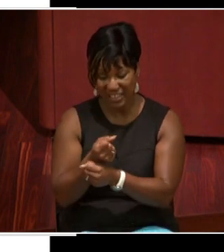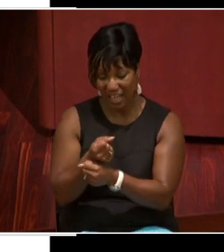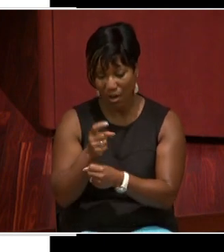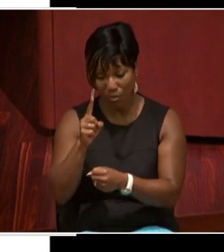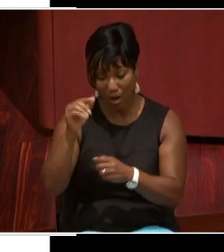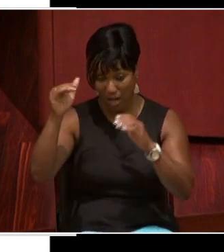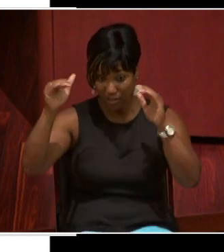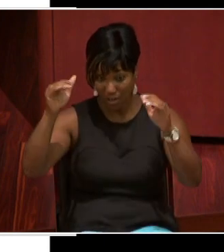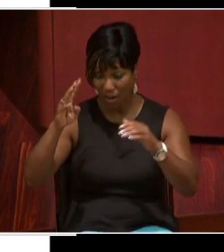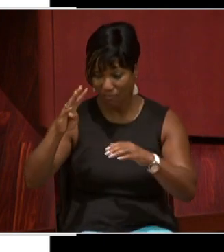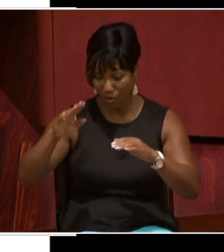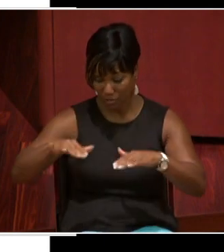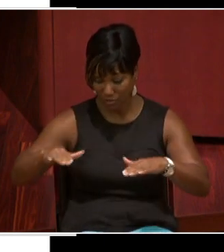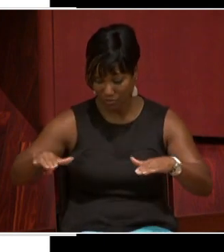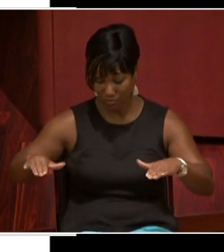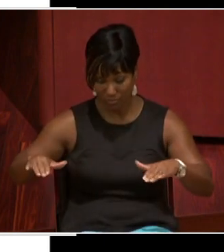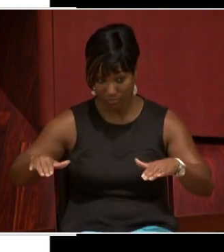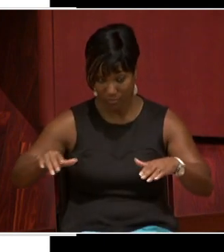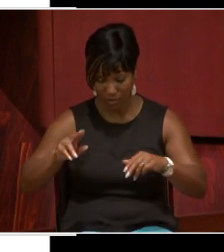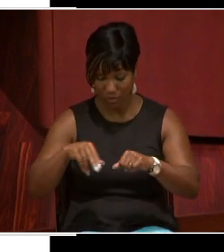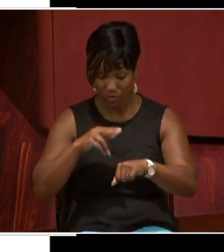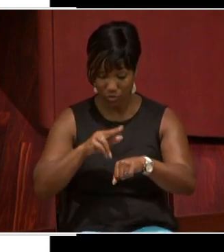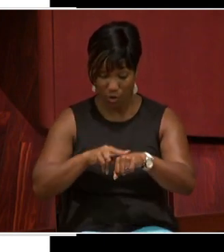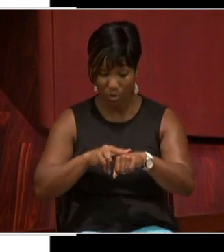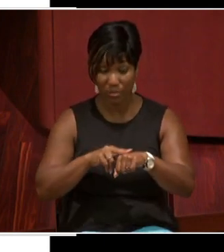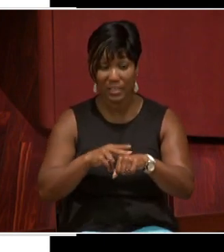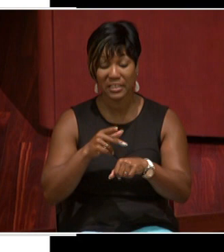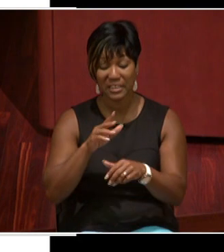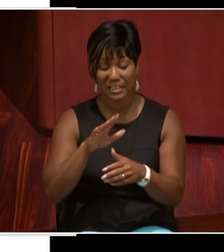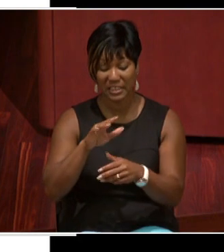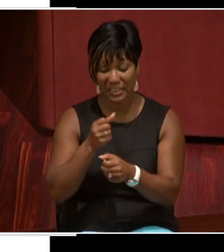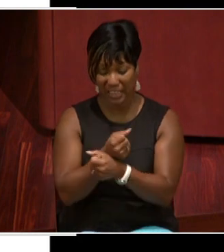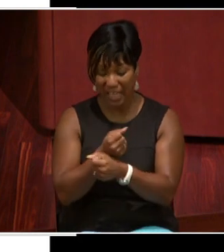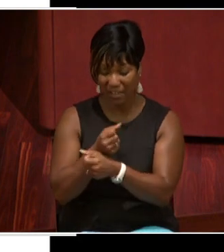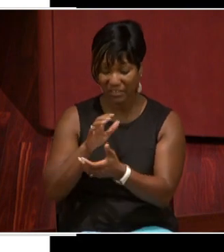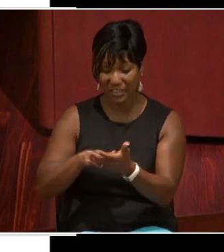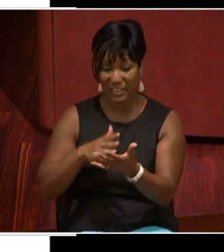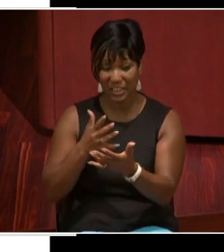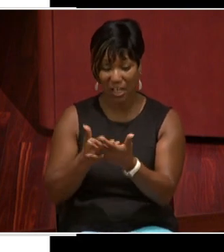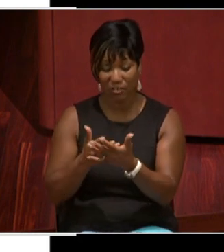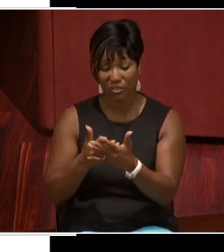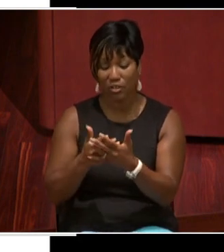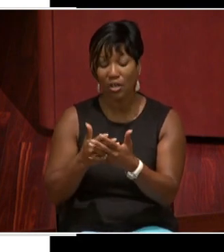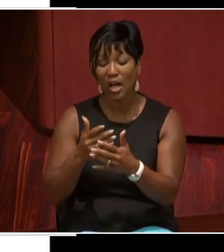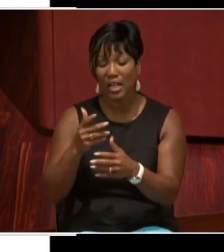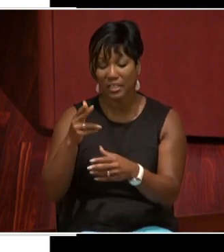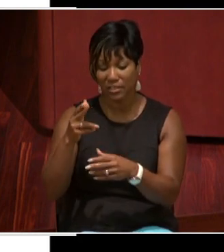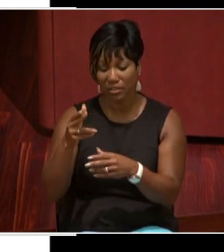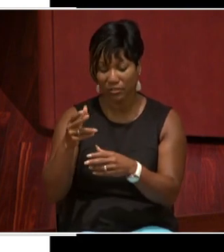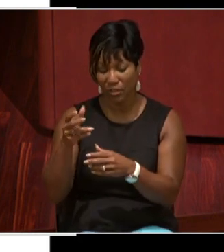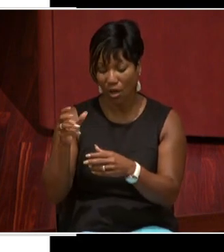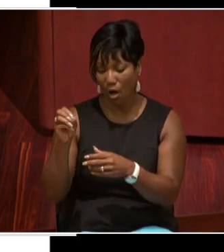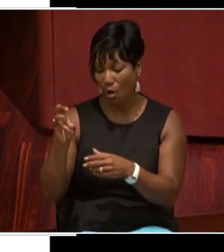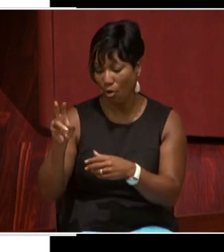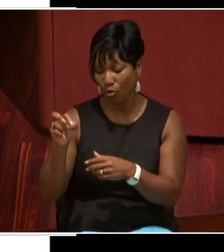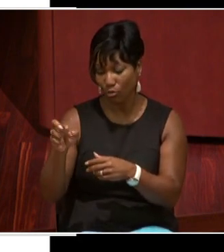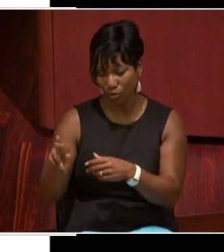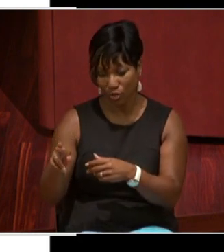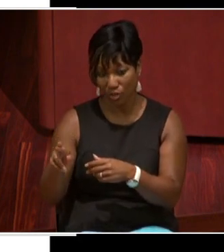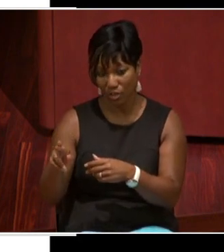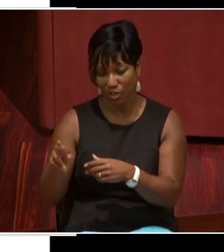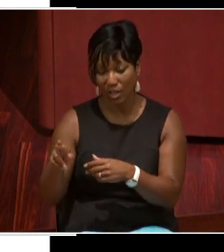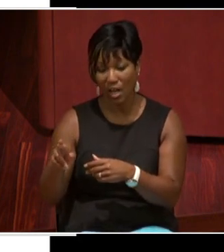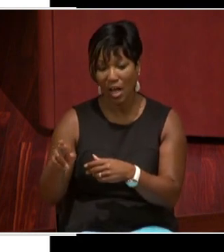typically, slave schedules list the name of the slaveholder, but they do not list the names of the slaves. In terms of the slaves, the information